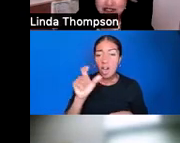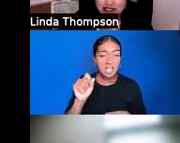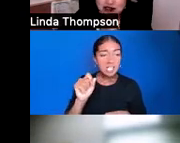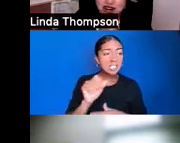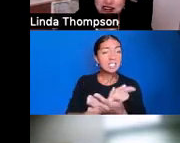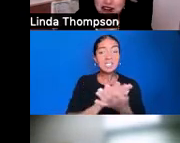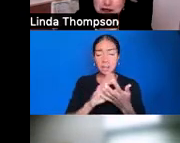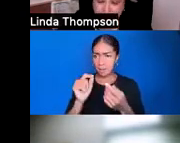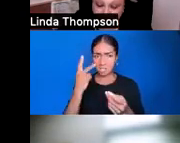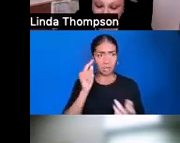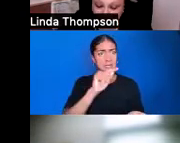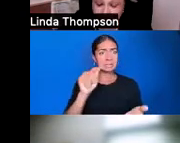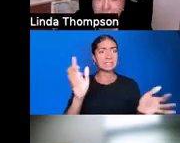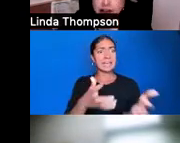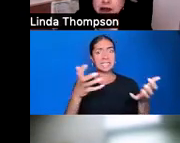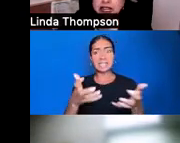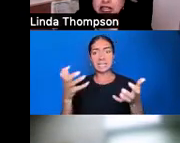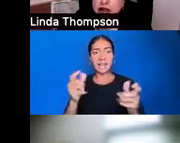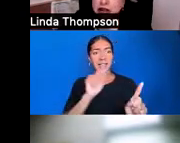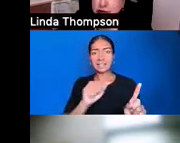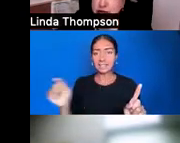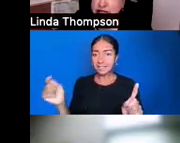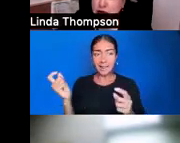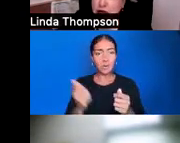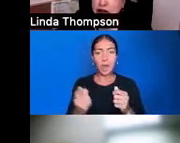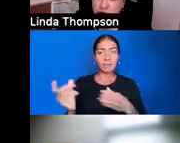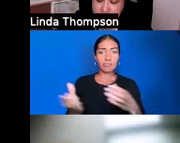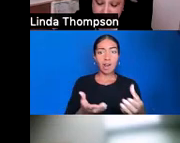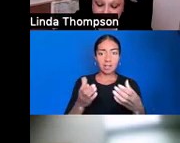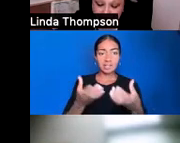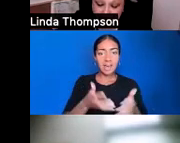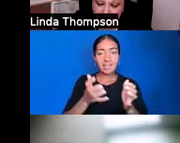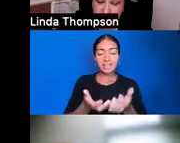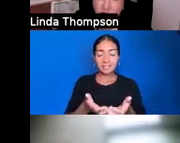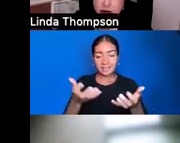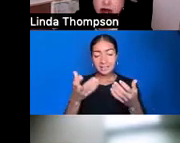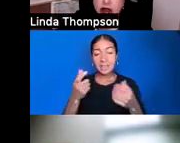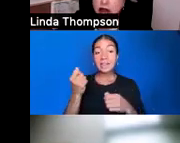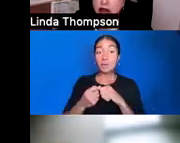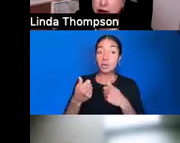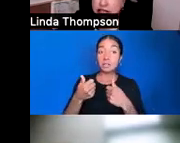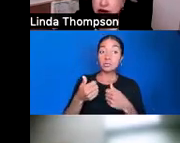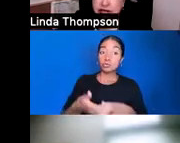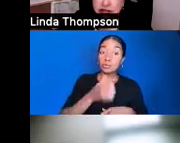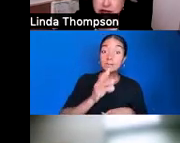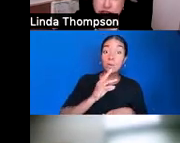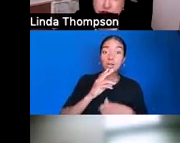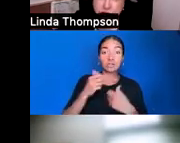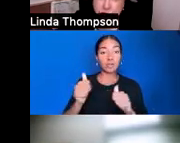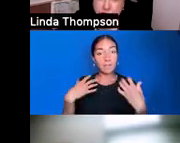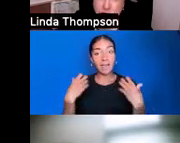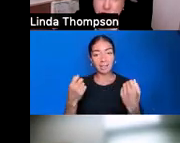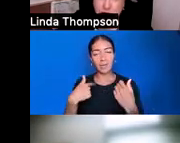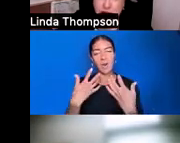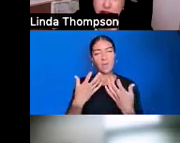salads everywhere. And everybody drinks water, tries to be healthy. So I want to try to do that